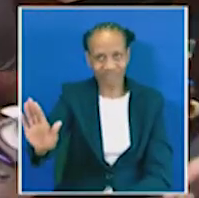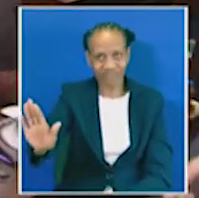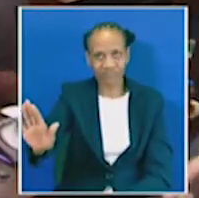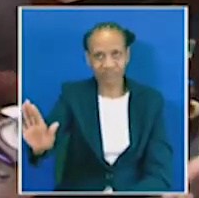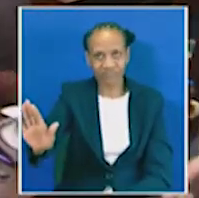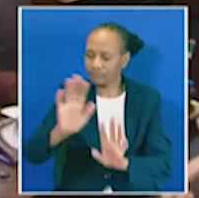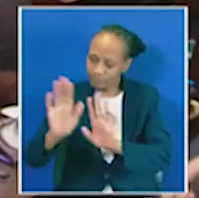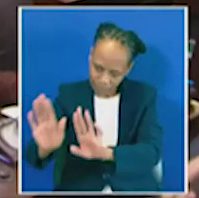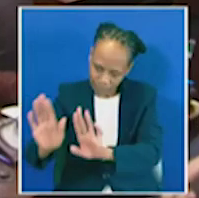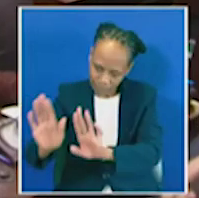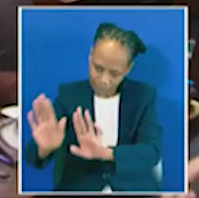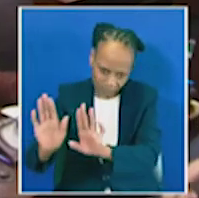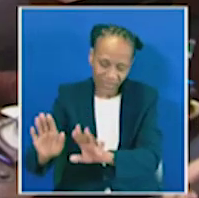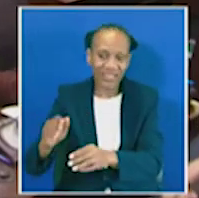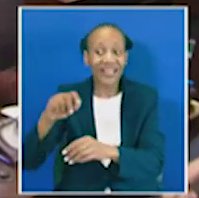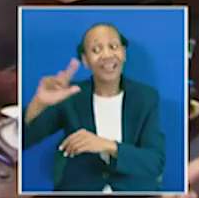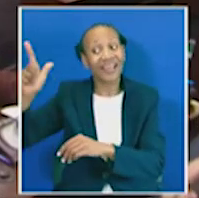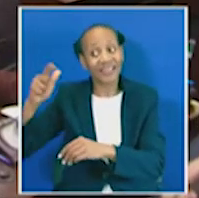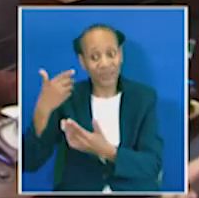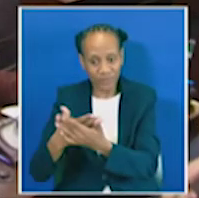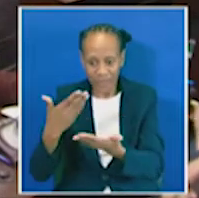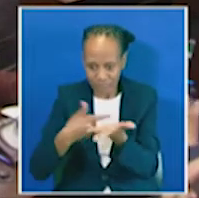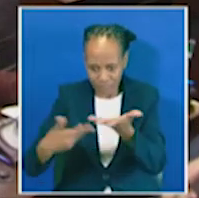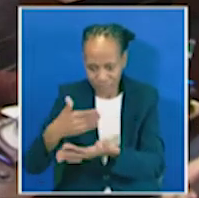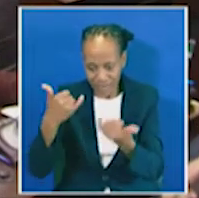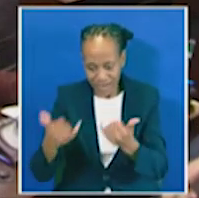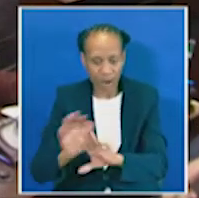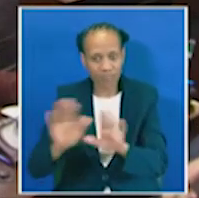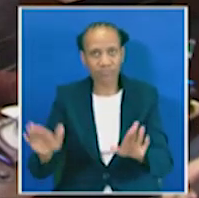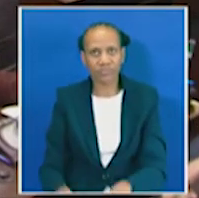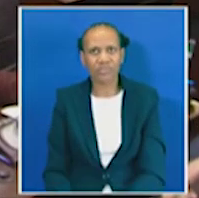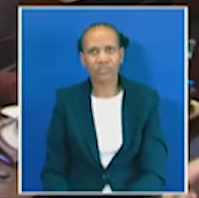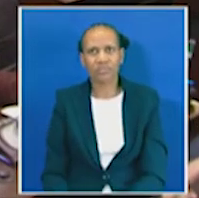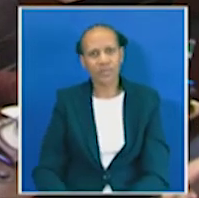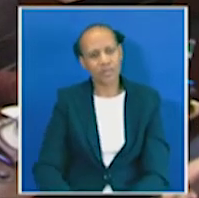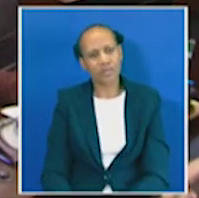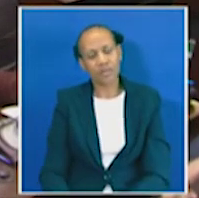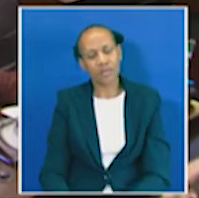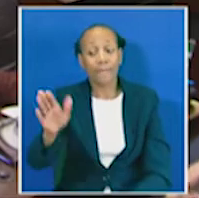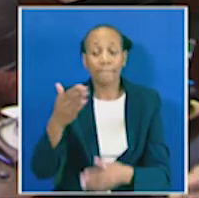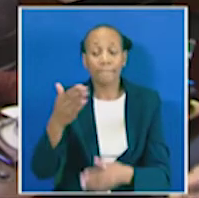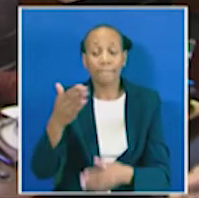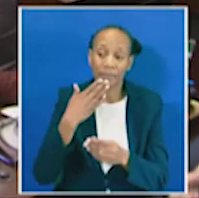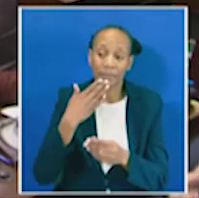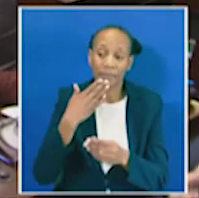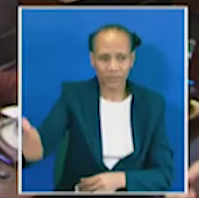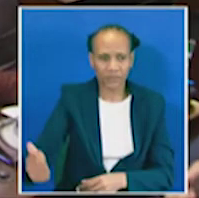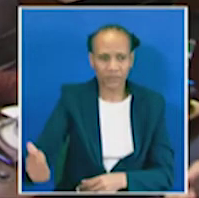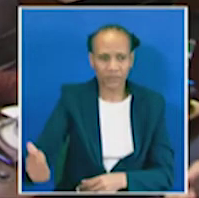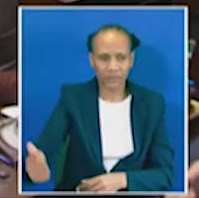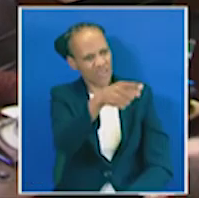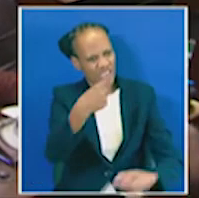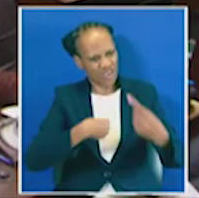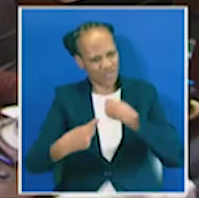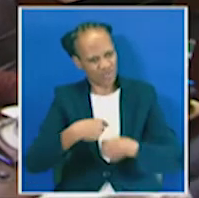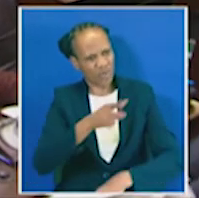That's a point confused. that you can debate at a later stage, but not now. She was in the Nationalist Party. Take your seat, Honourable She Member. can't accuse us. Take your